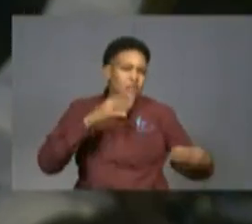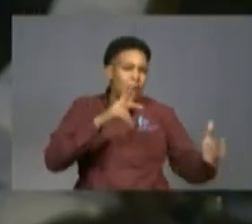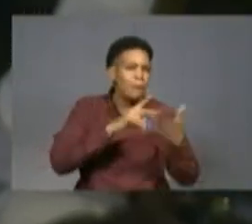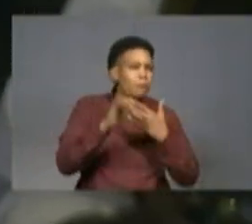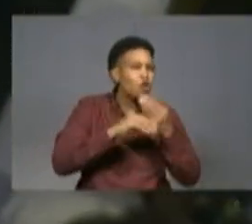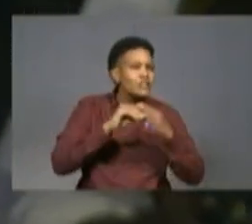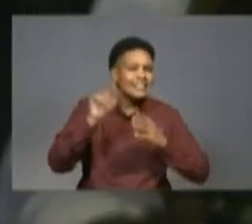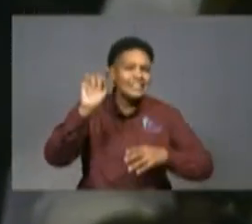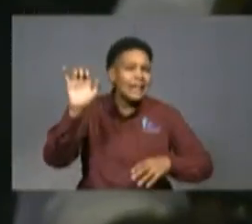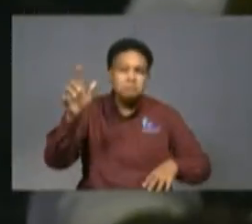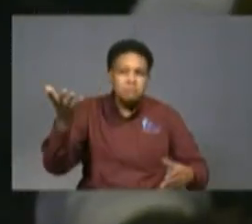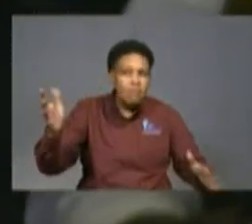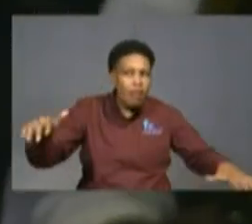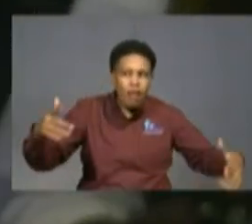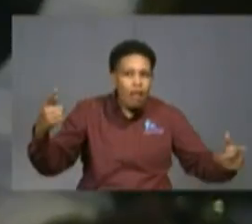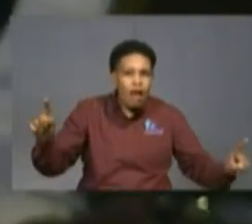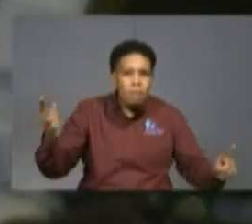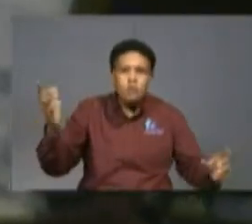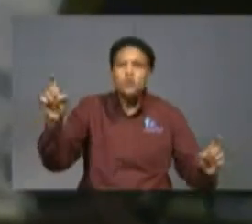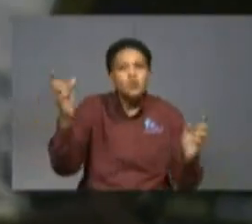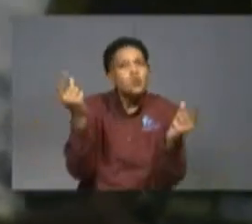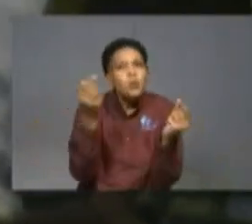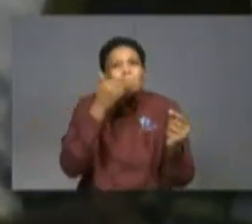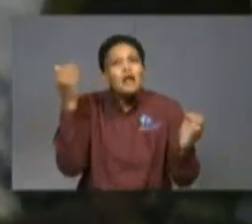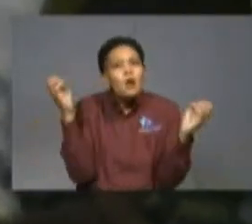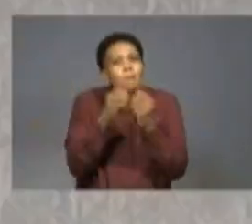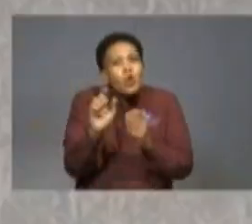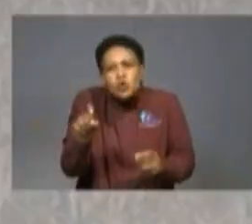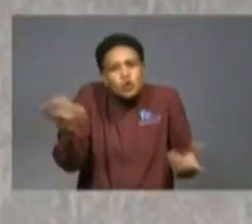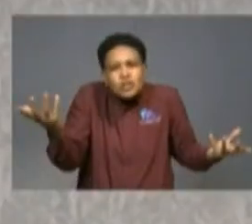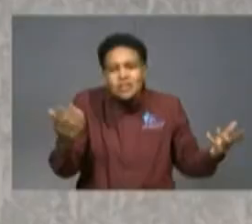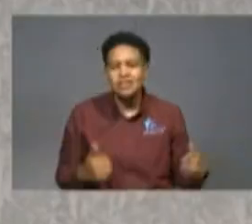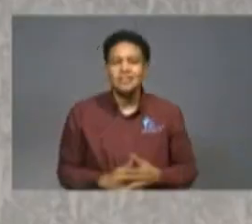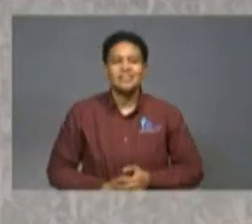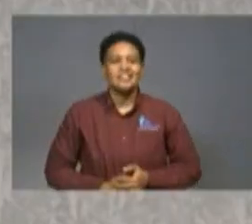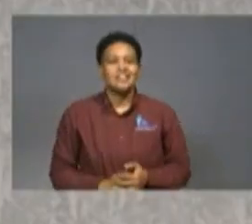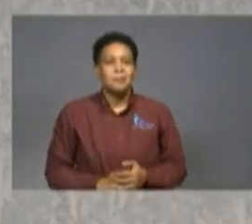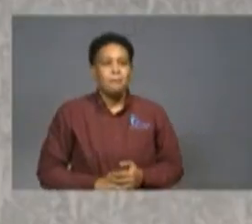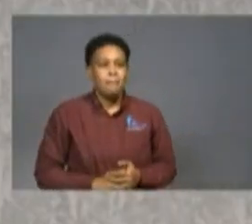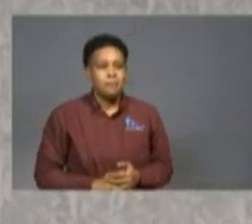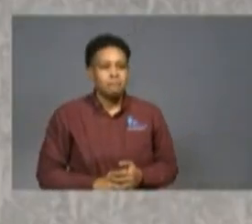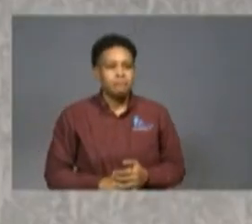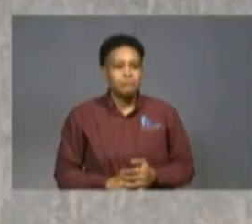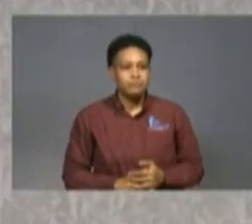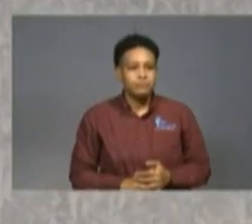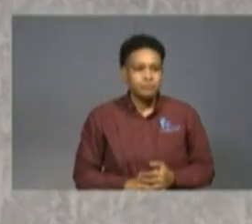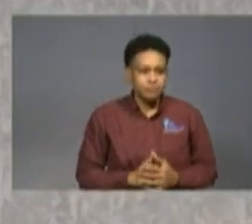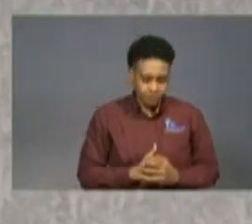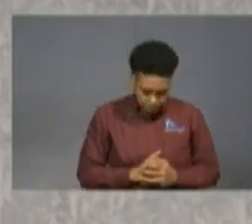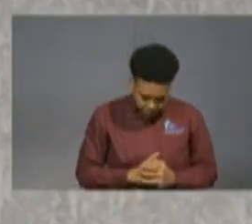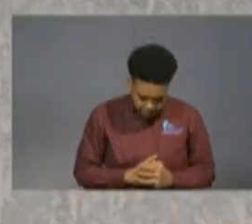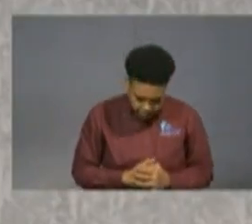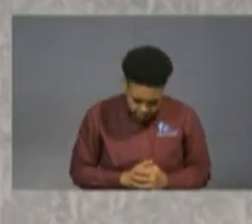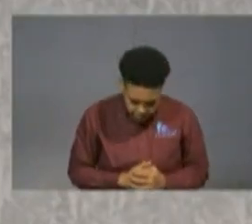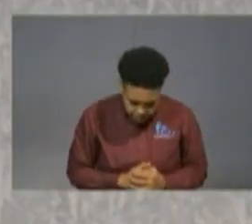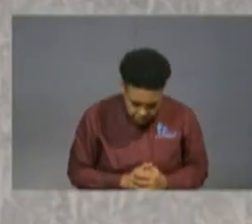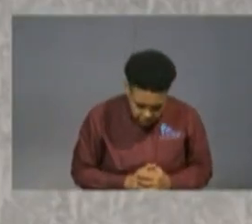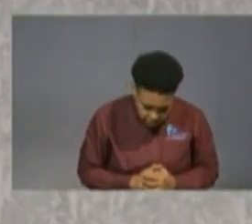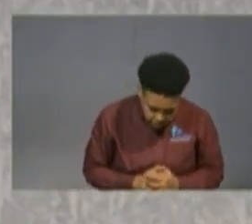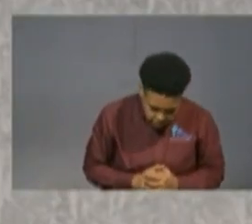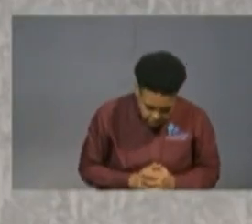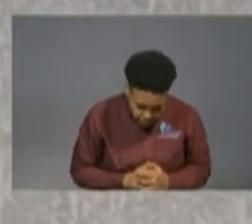far from what you promised. Why didn't you do better? No, I think without a doubt, we have done a really good job